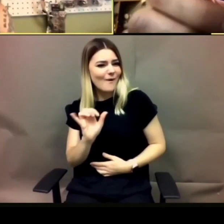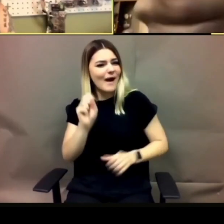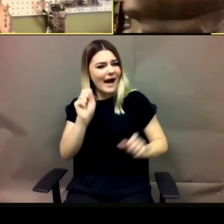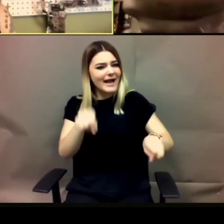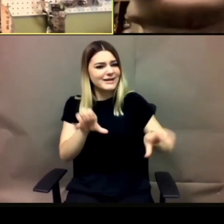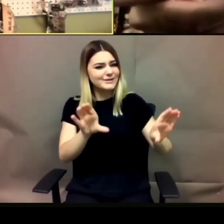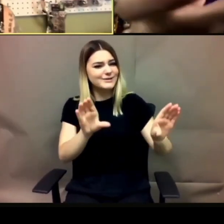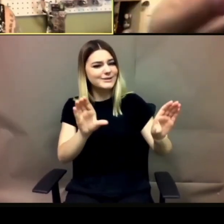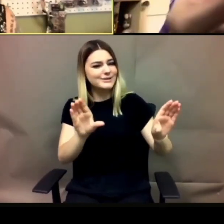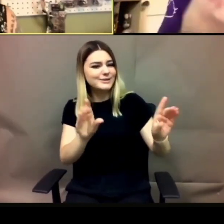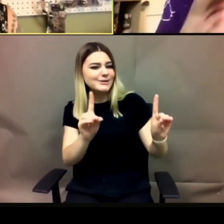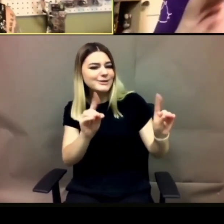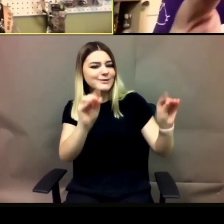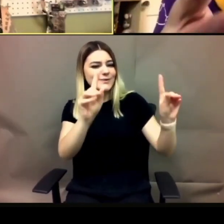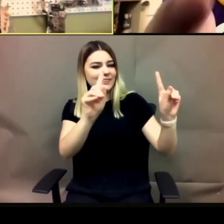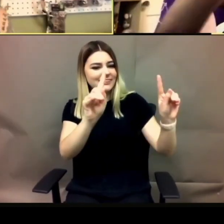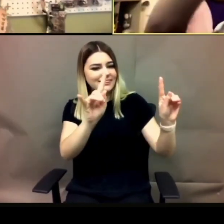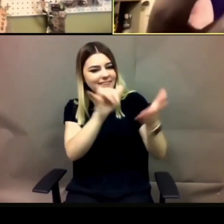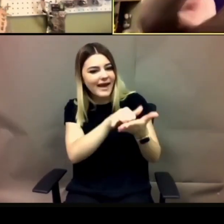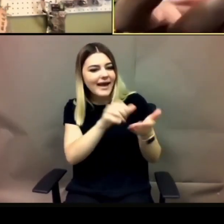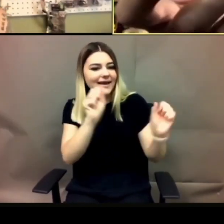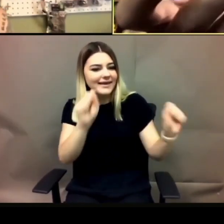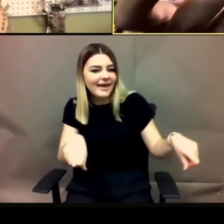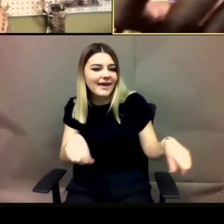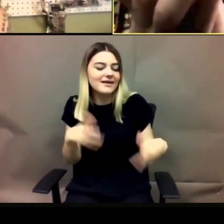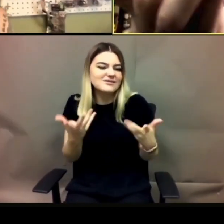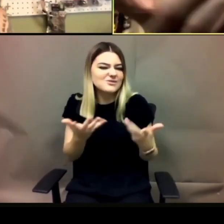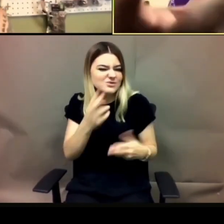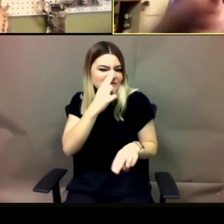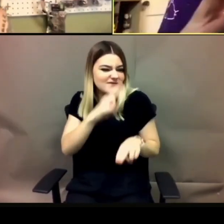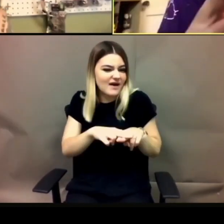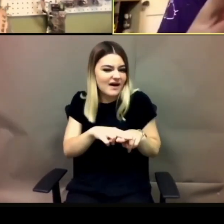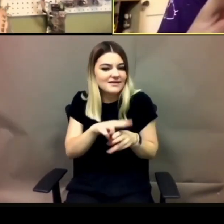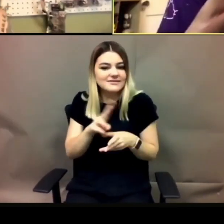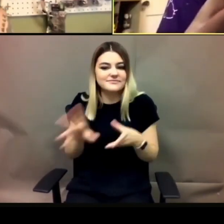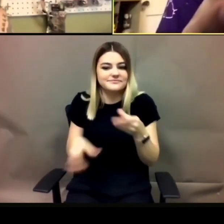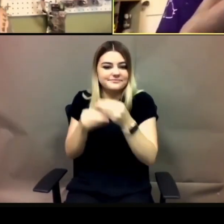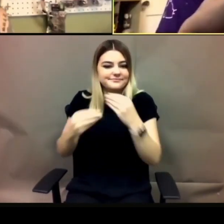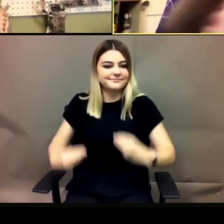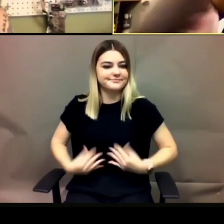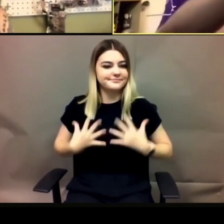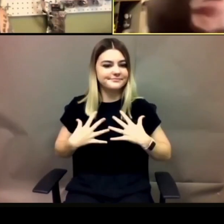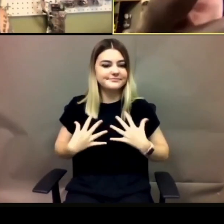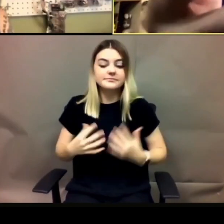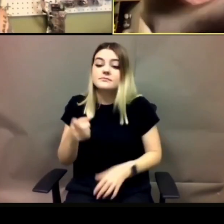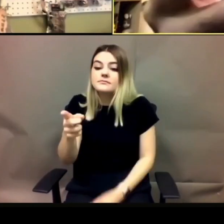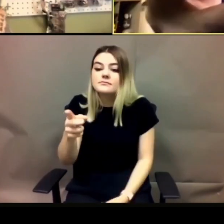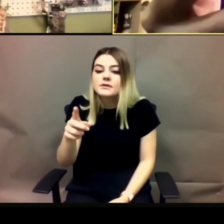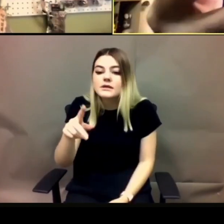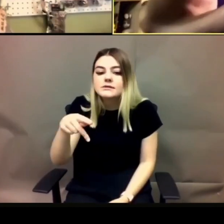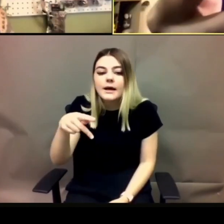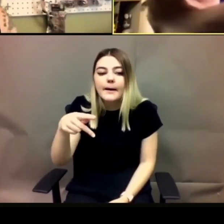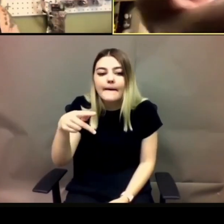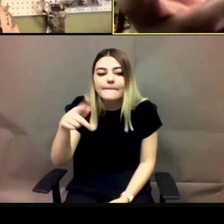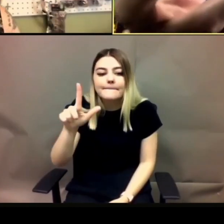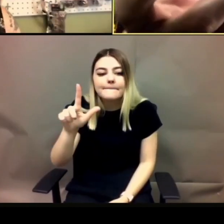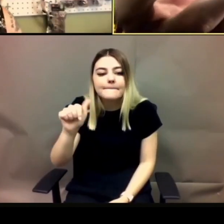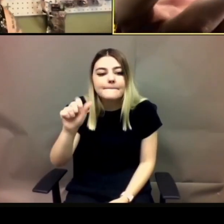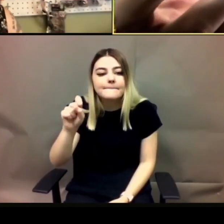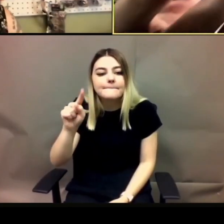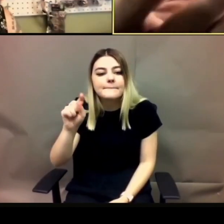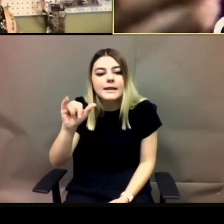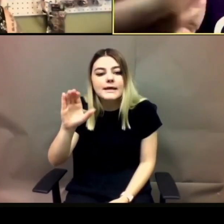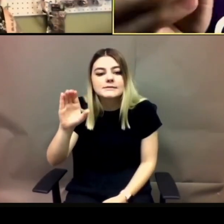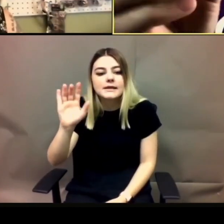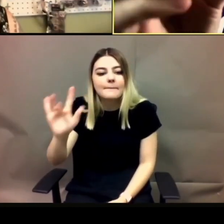that. There's the arcade button. So here, this is just a plastic button. Makes a nice click sound. You can buy